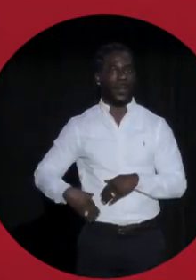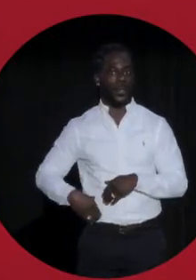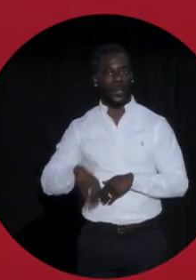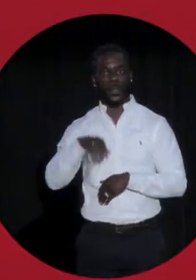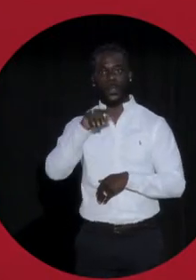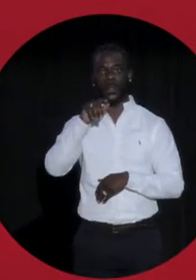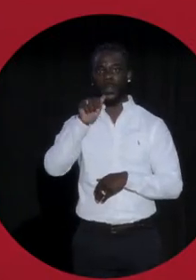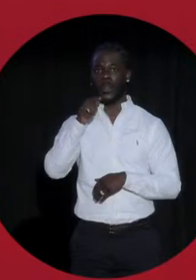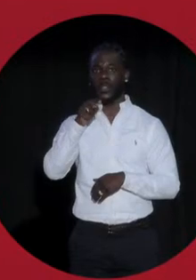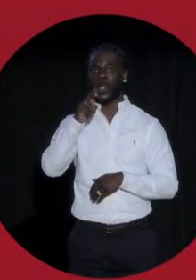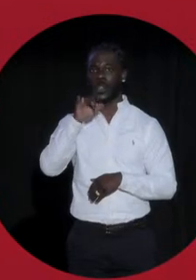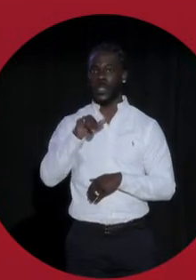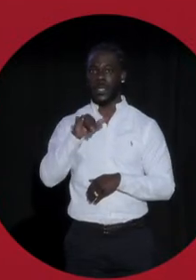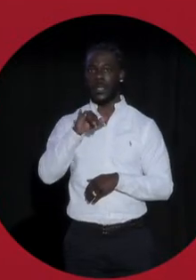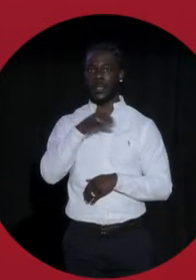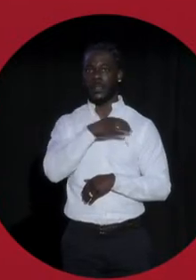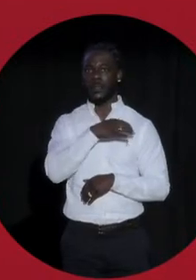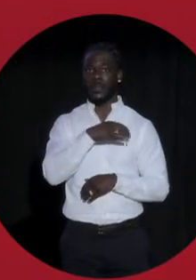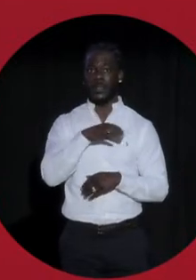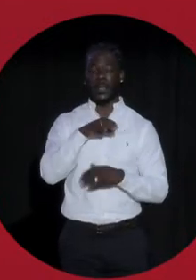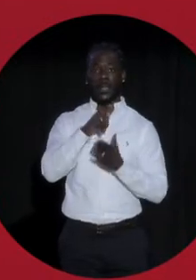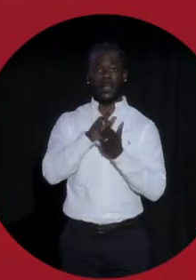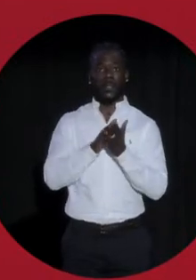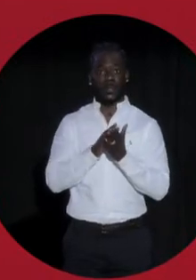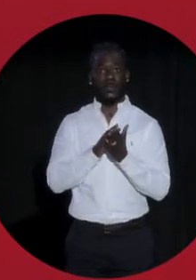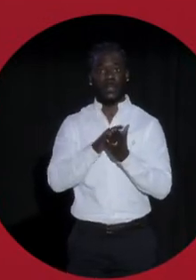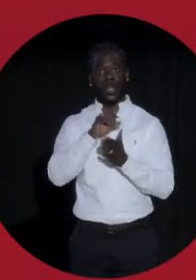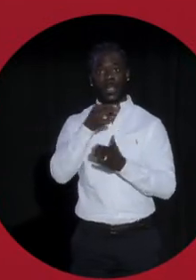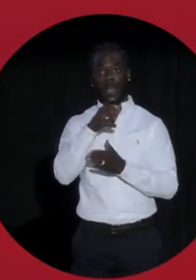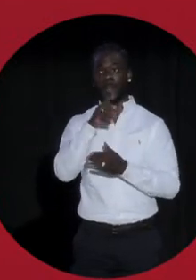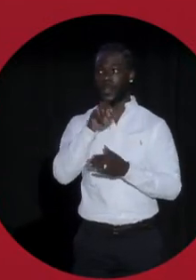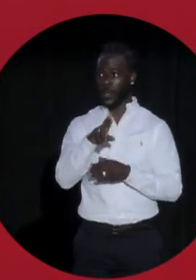general, comptroller, state legislators, and yes,